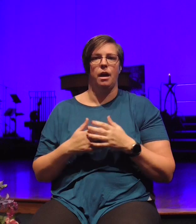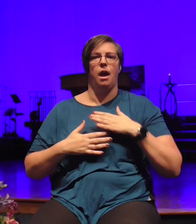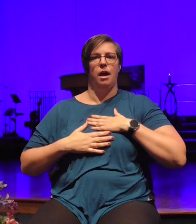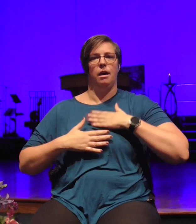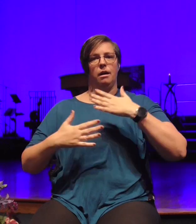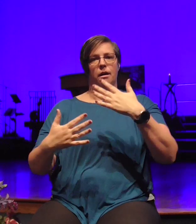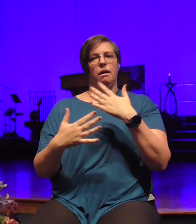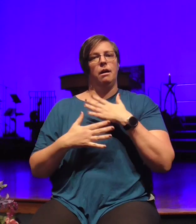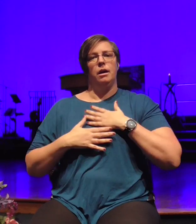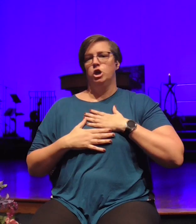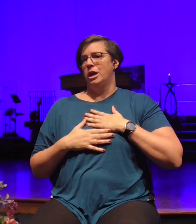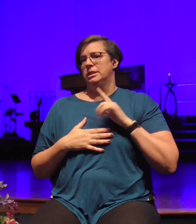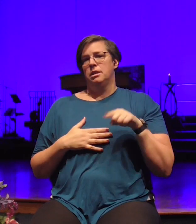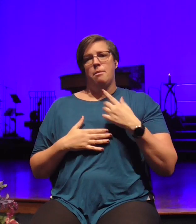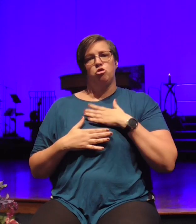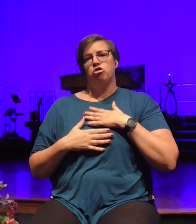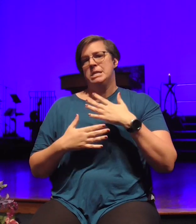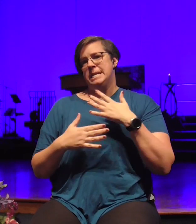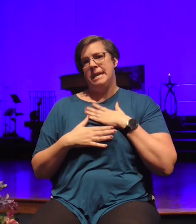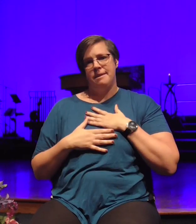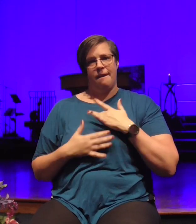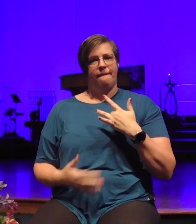and just breathe and feel that